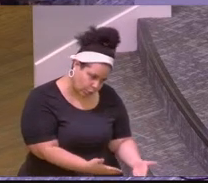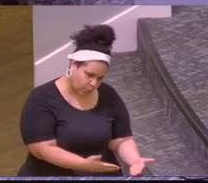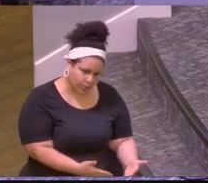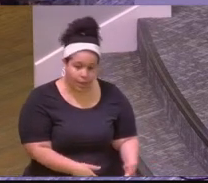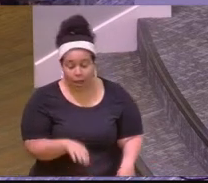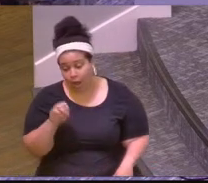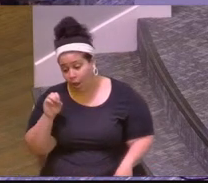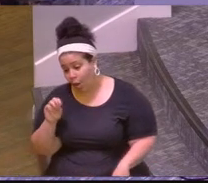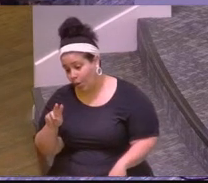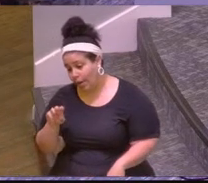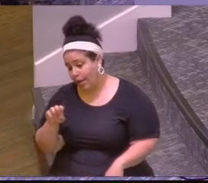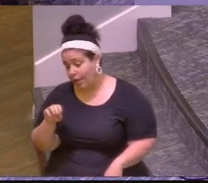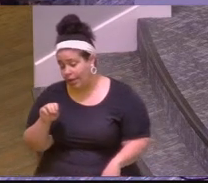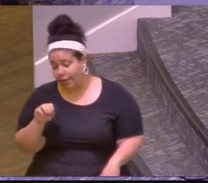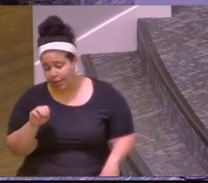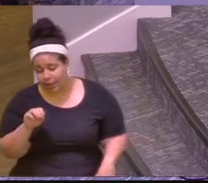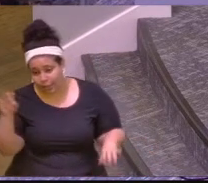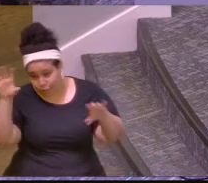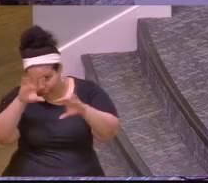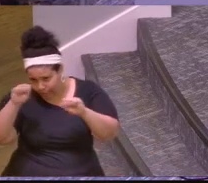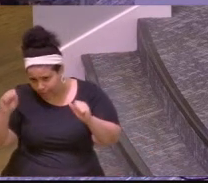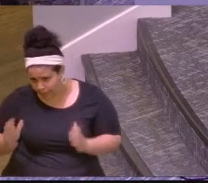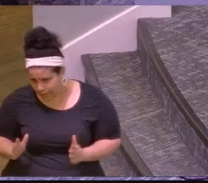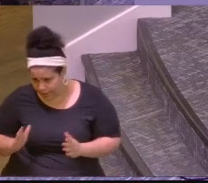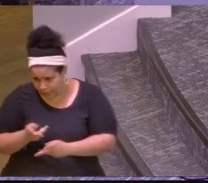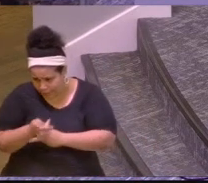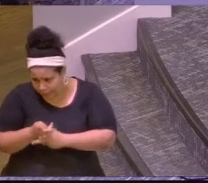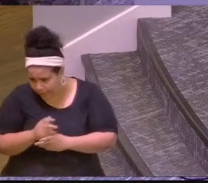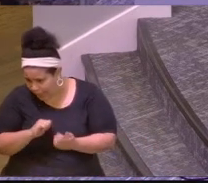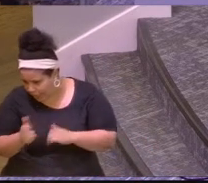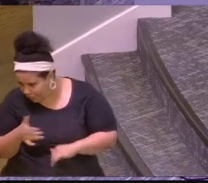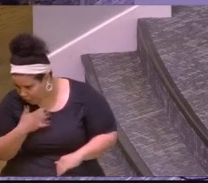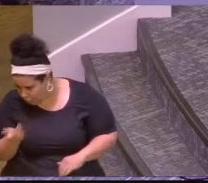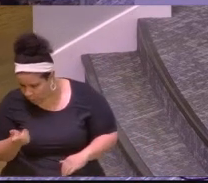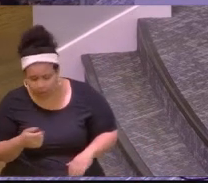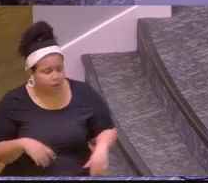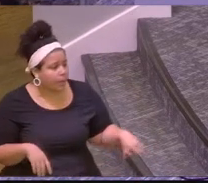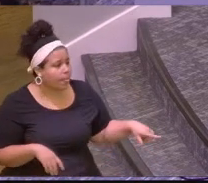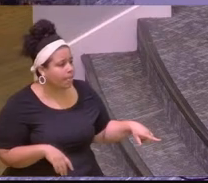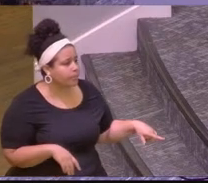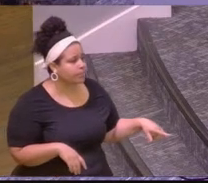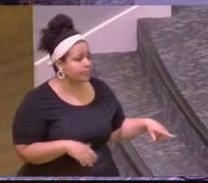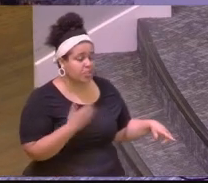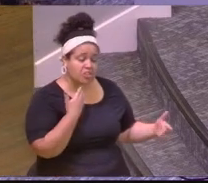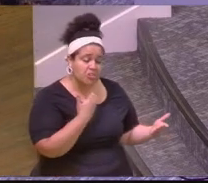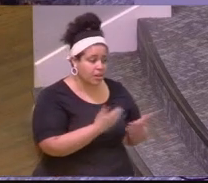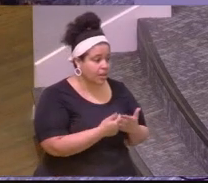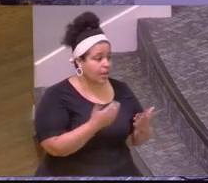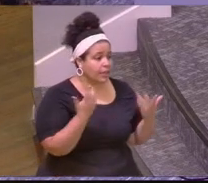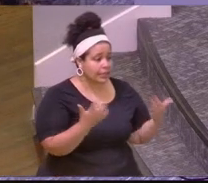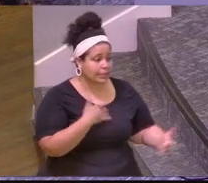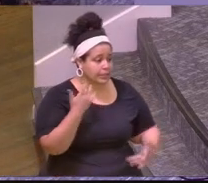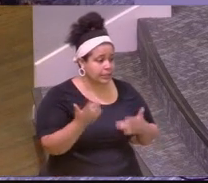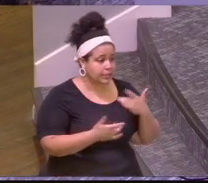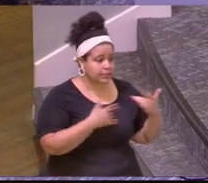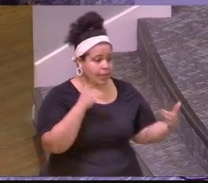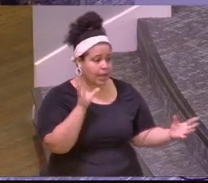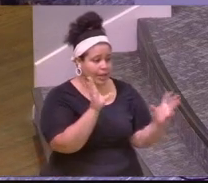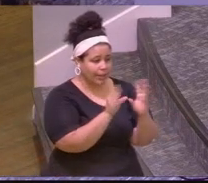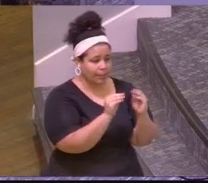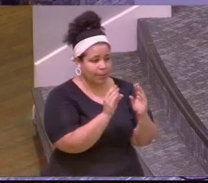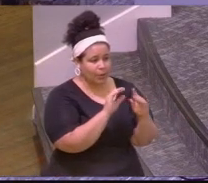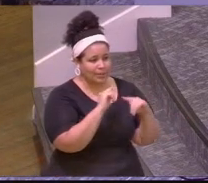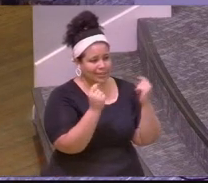this? We are good. We have a lot of notes, and I can't wait to get with our team tomorrow. Mr. Gaskins is going to just love